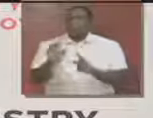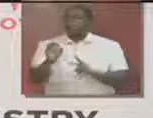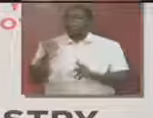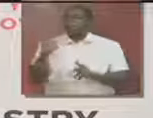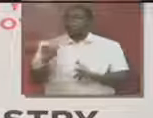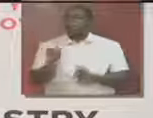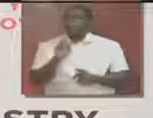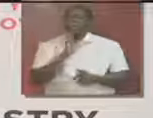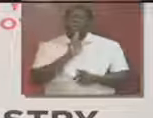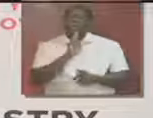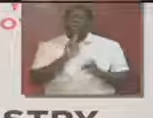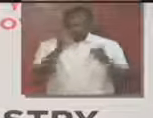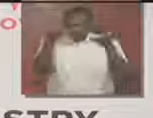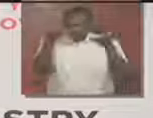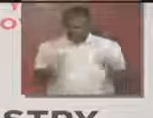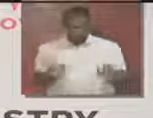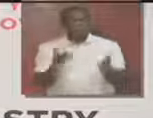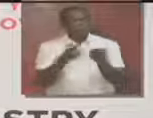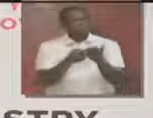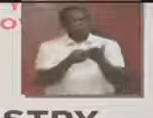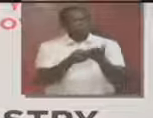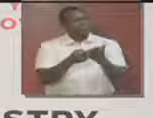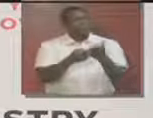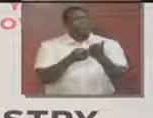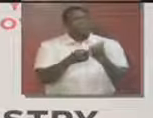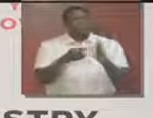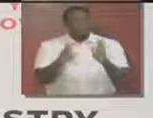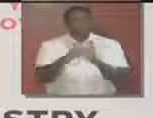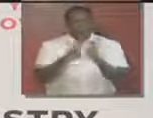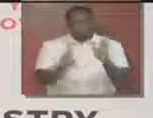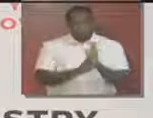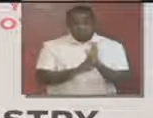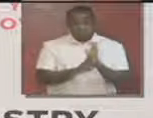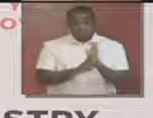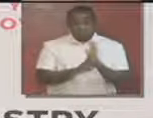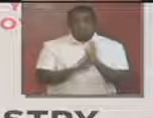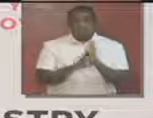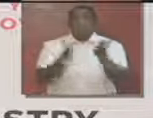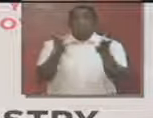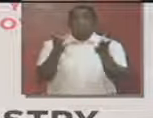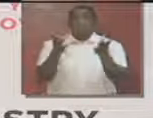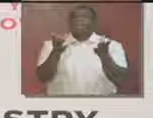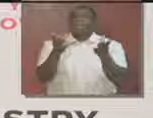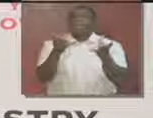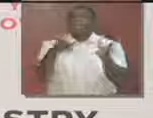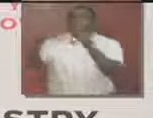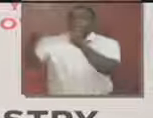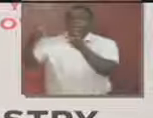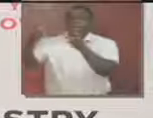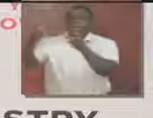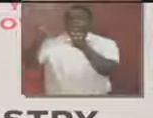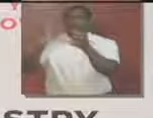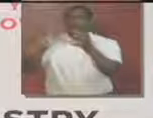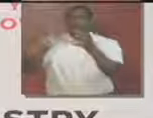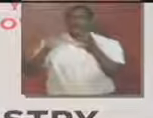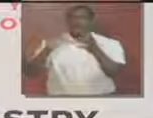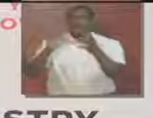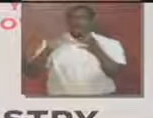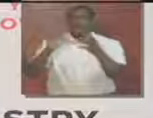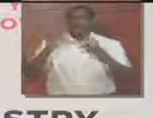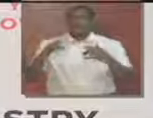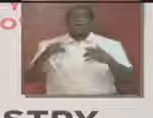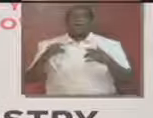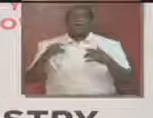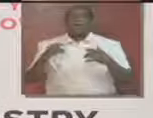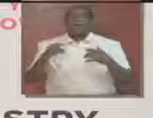these regulations are actually hosted online in terms of the recommendations for operation of the